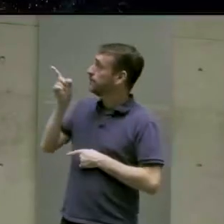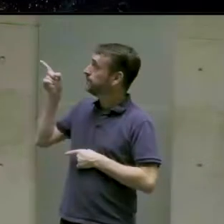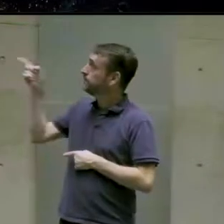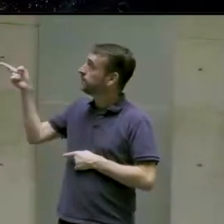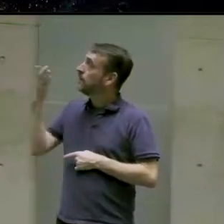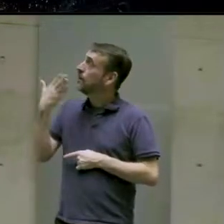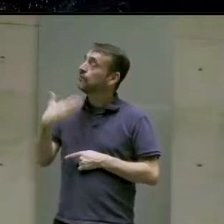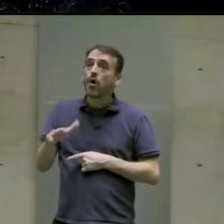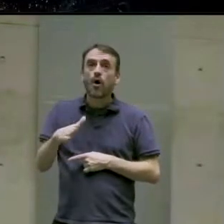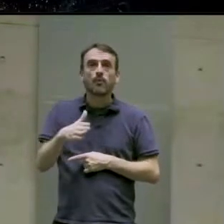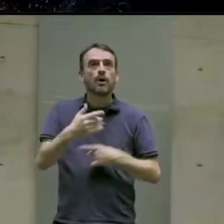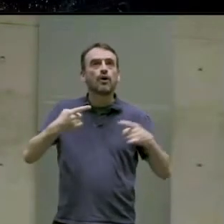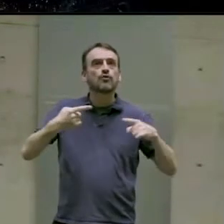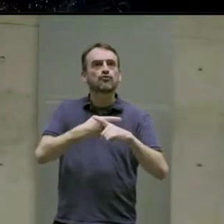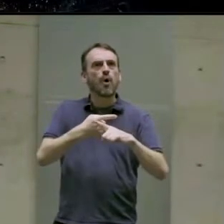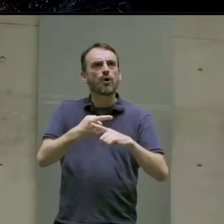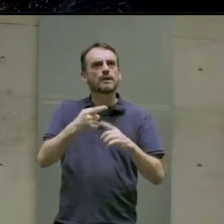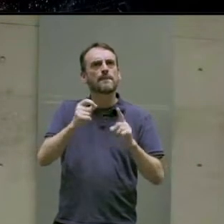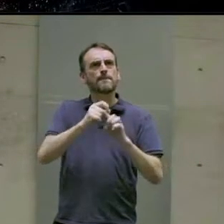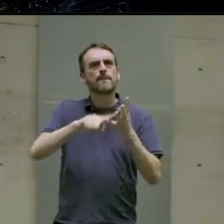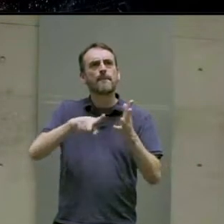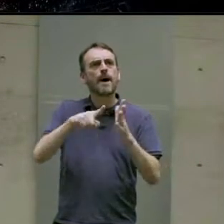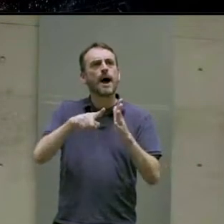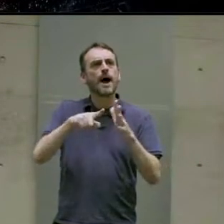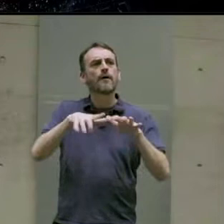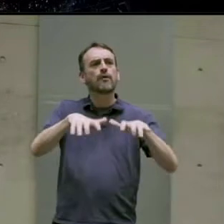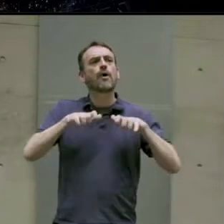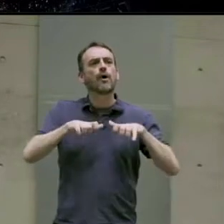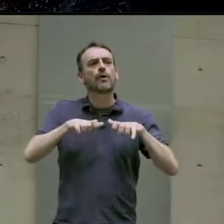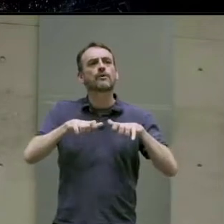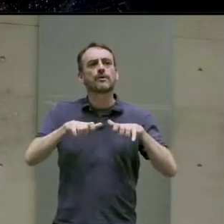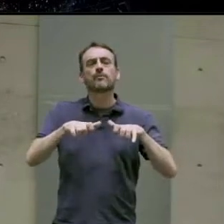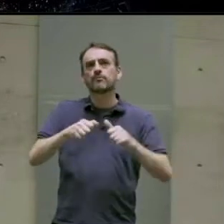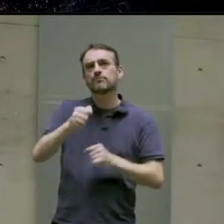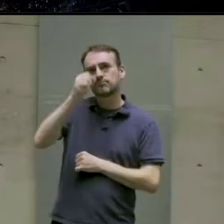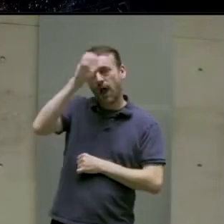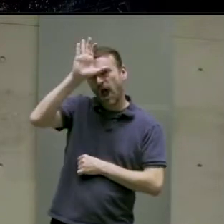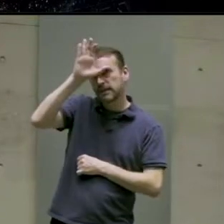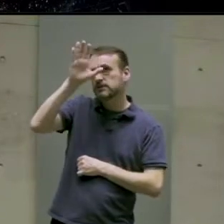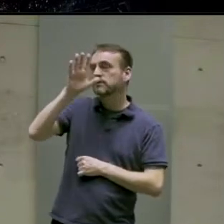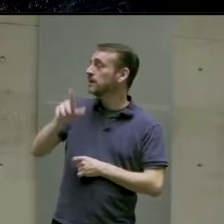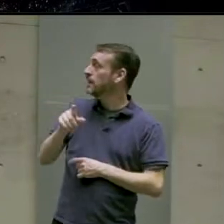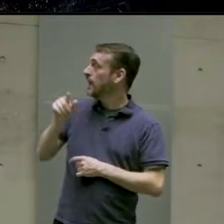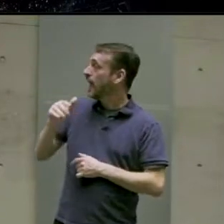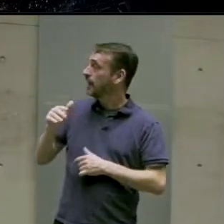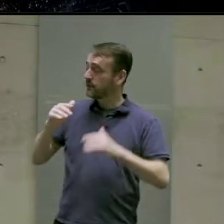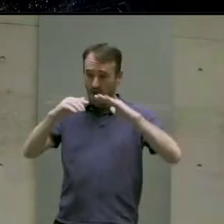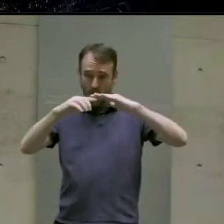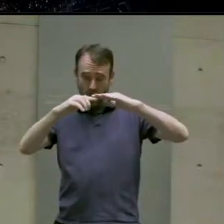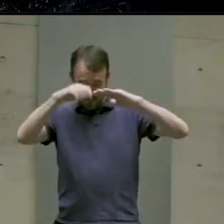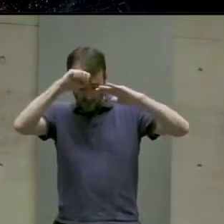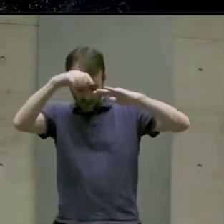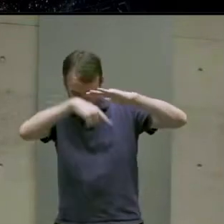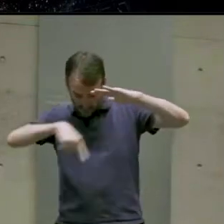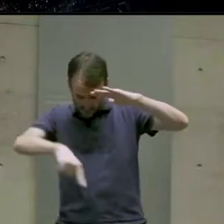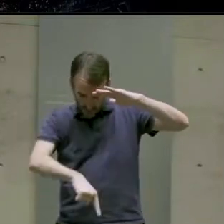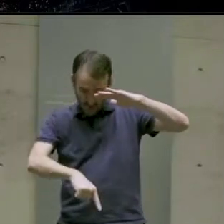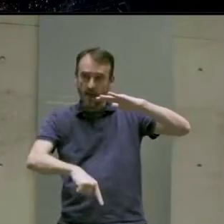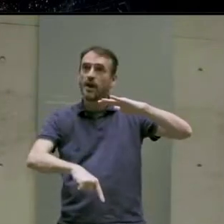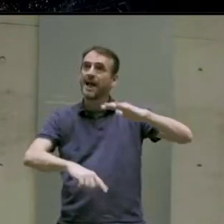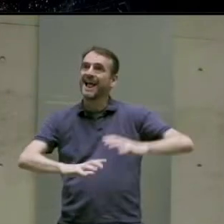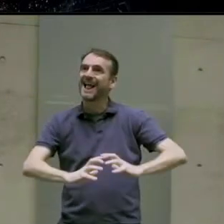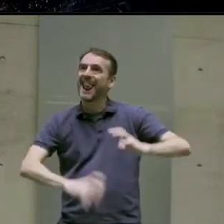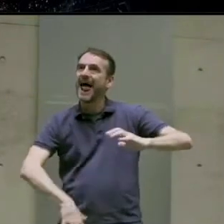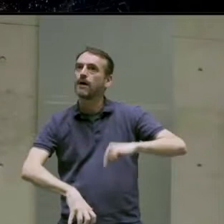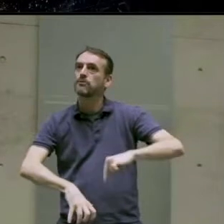The mines are freezing, and the lower levels have collapsed. Are you going to send 10